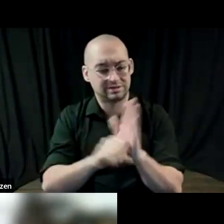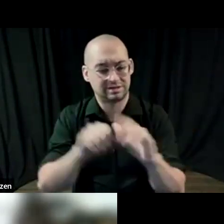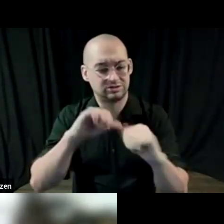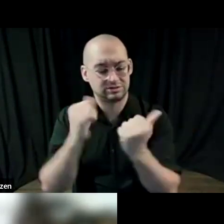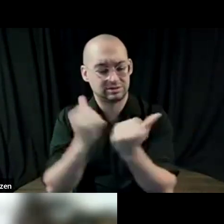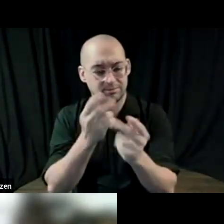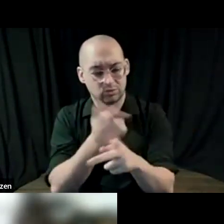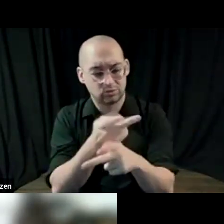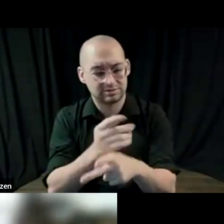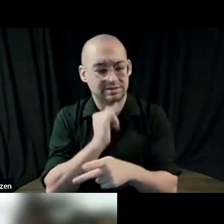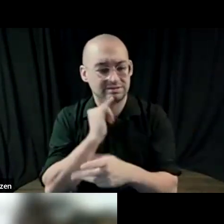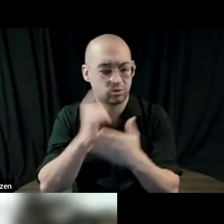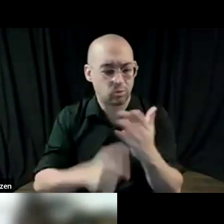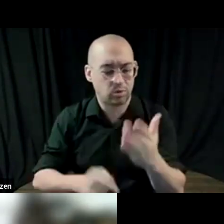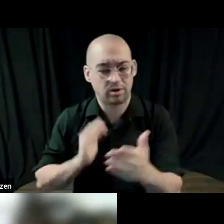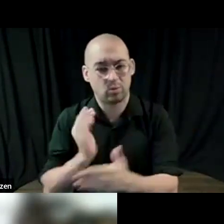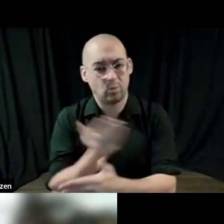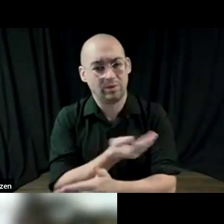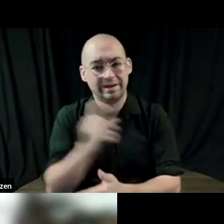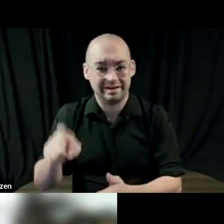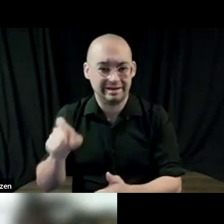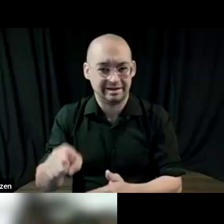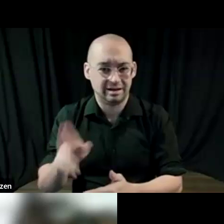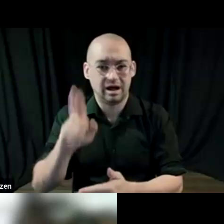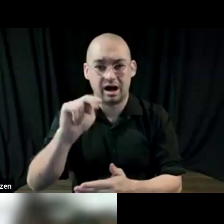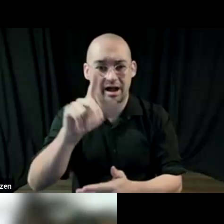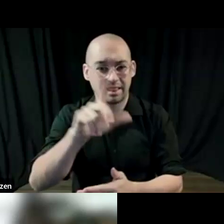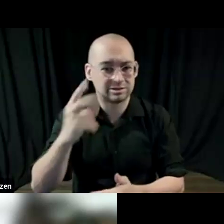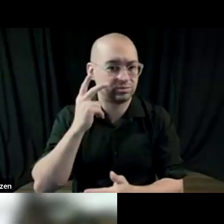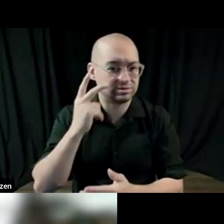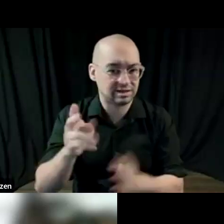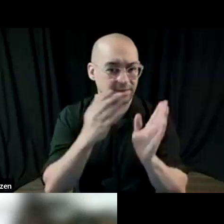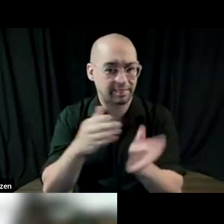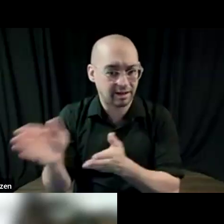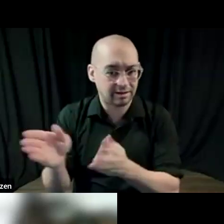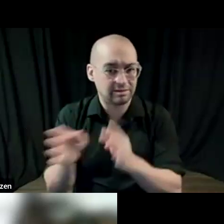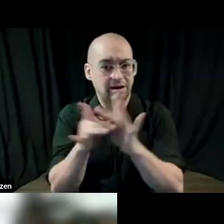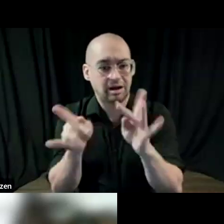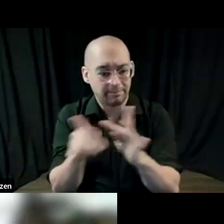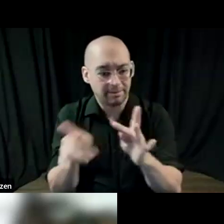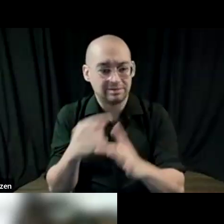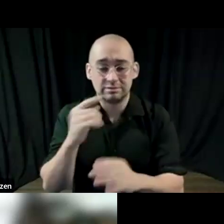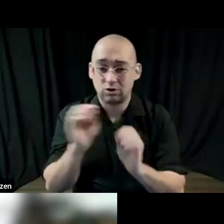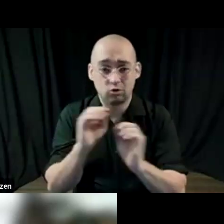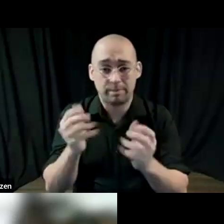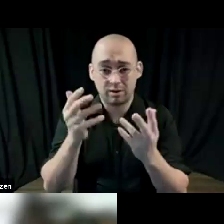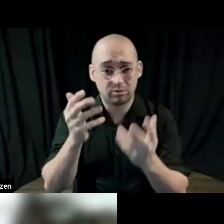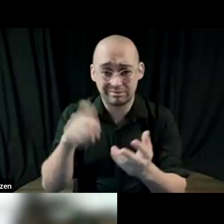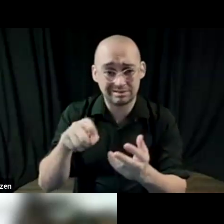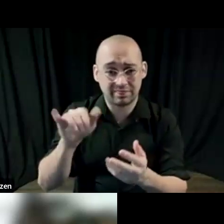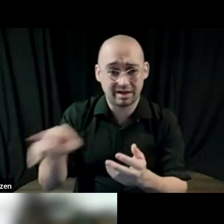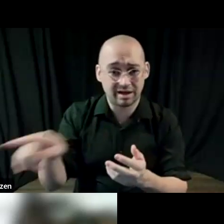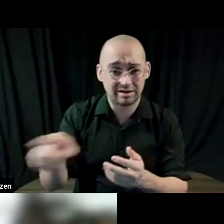actually what the rest of us need? Unless we see your plan and can comment on it and say, wow, nobody really needs the digital navigators, as